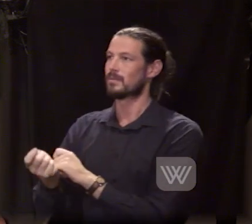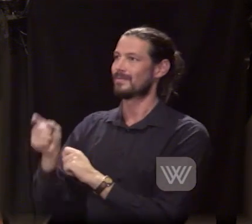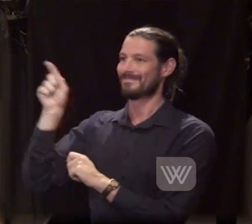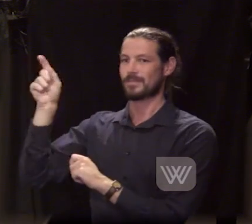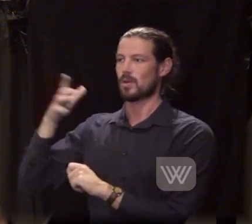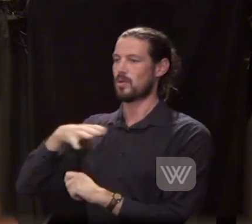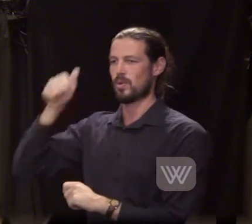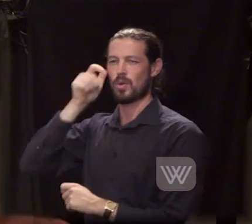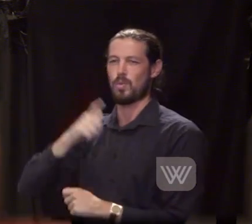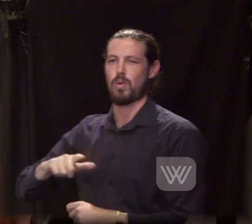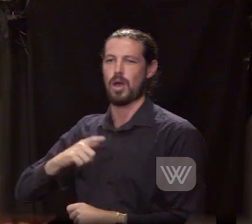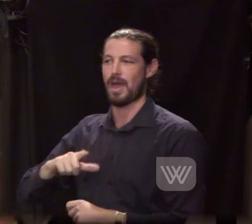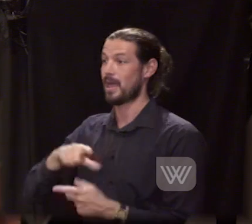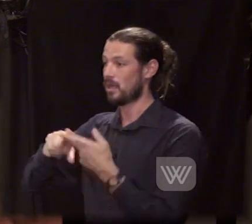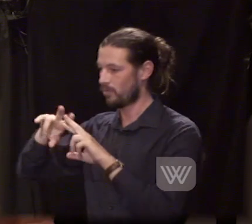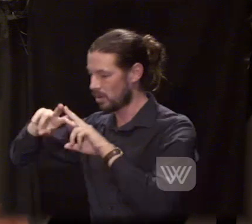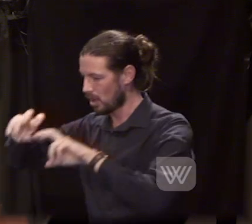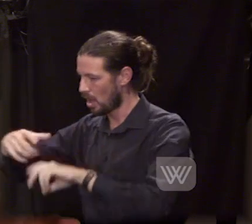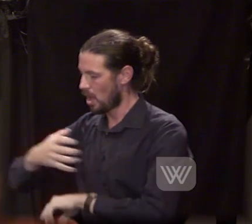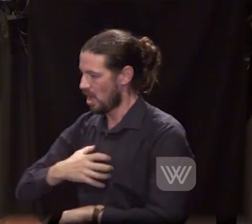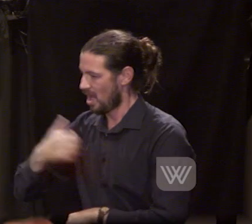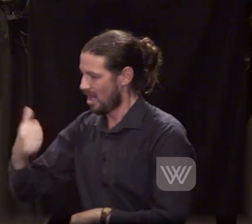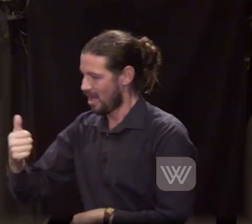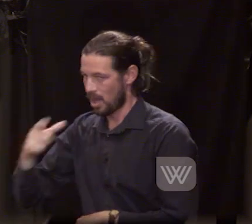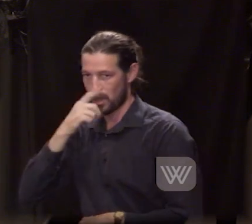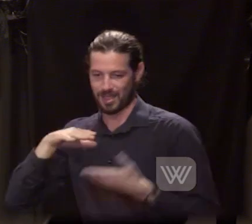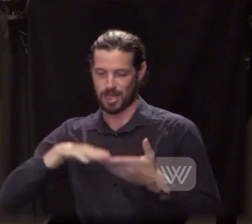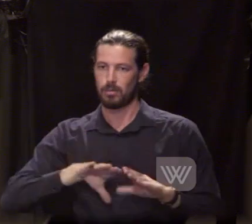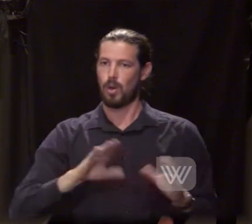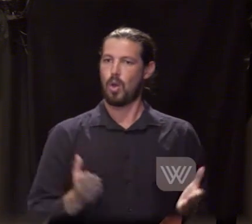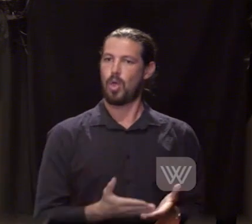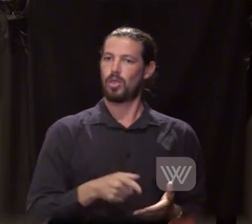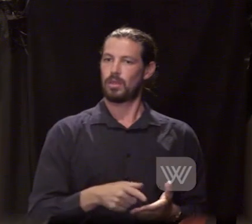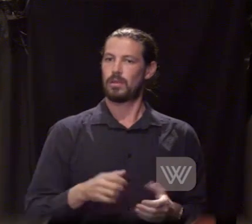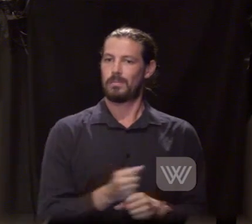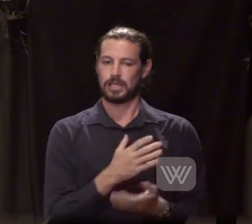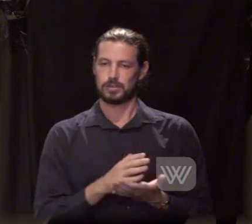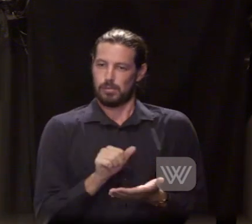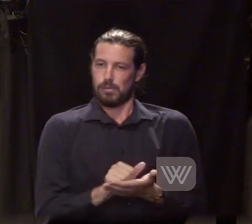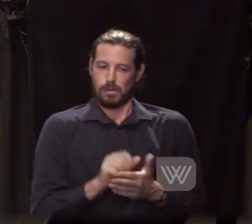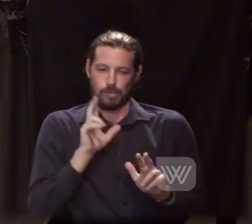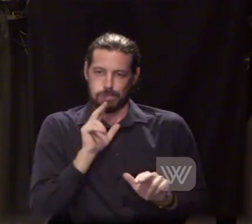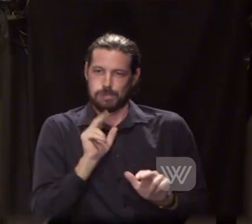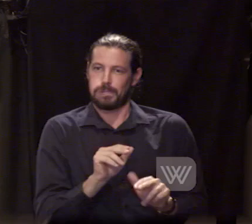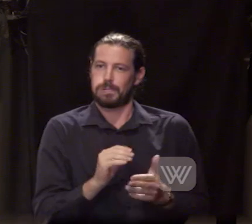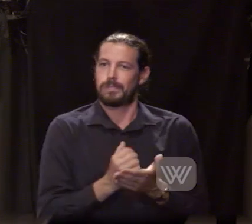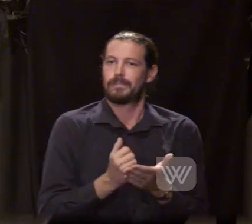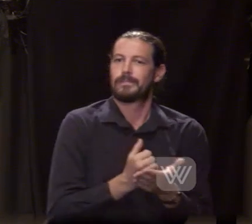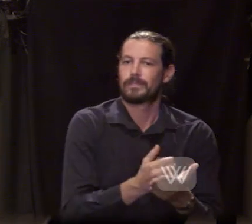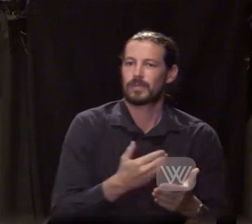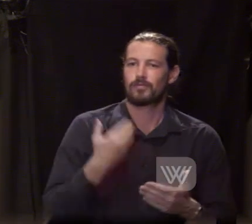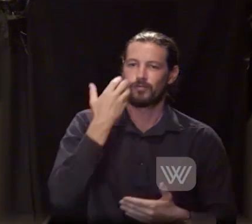is now, especially if we continue doing all sorts of different things. But I want to go and learn about it. And I think